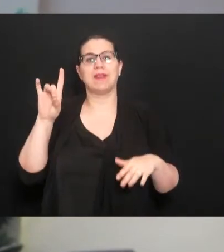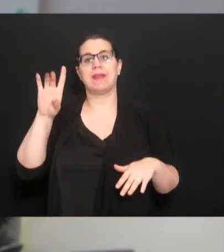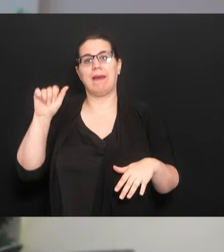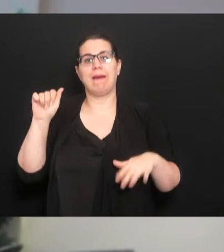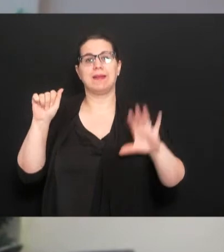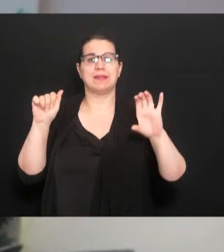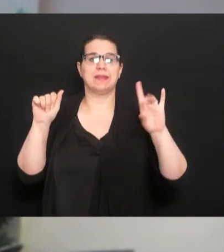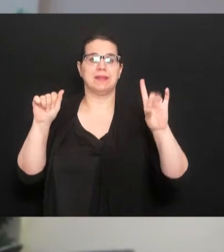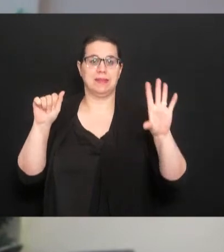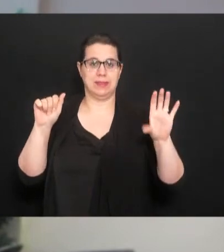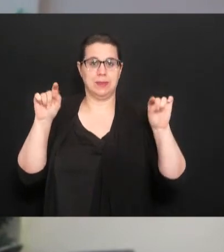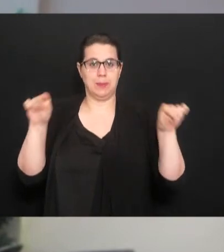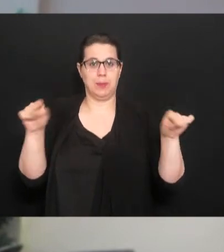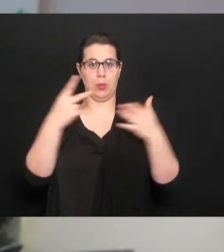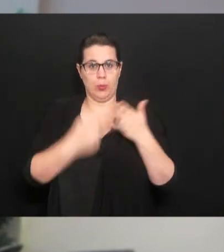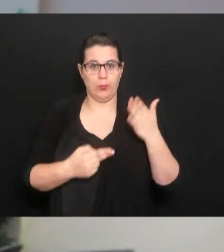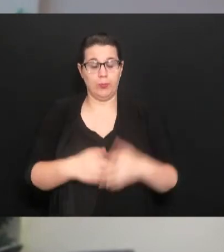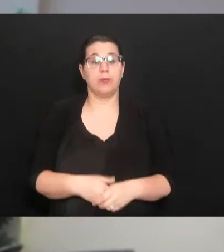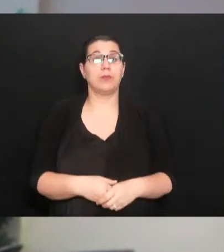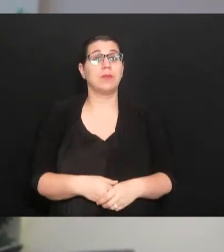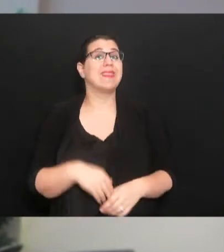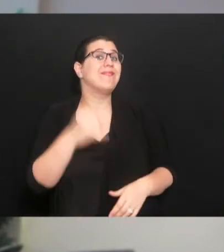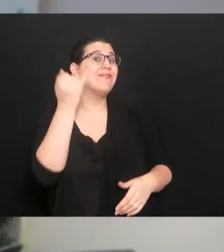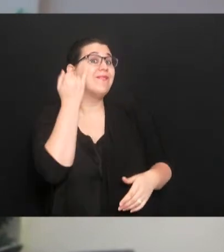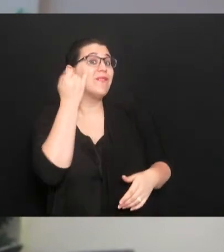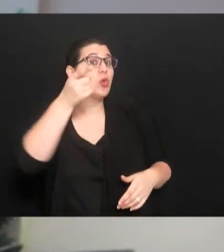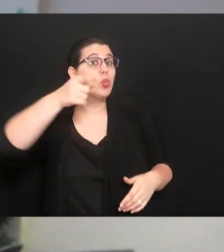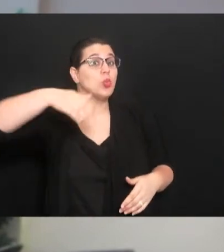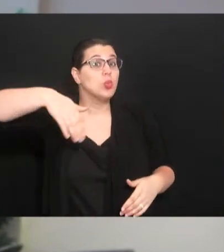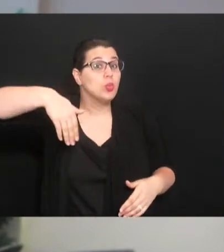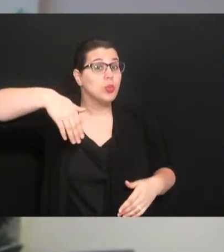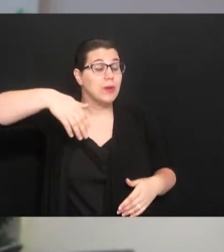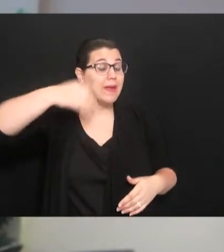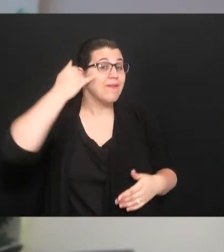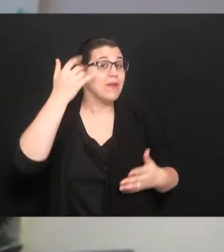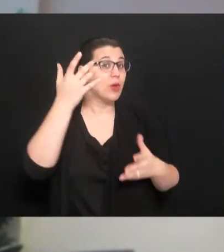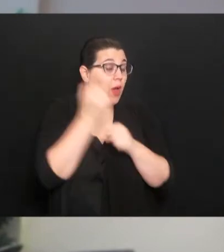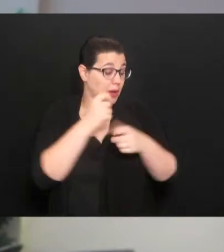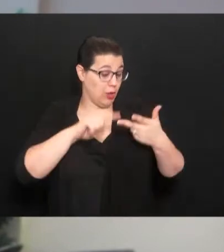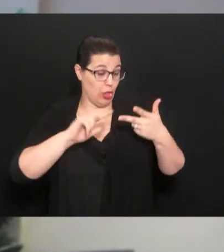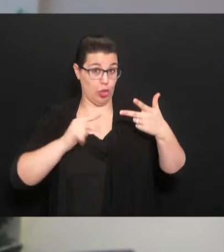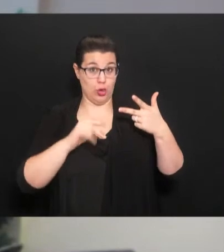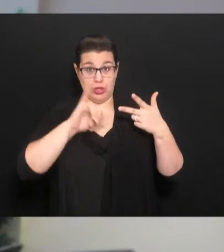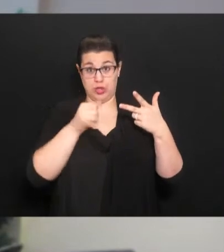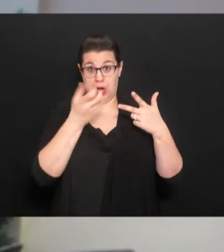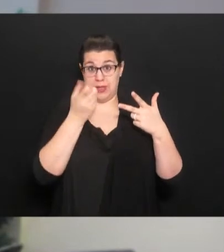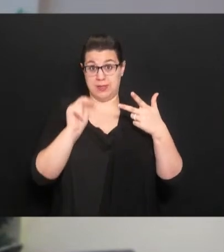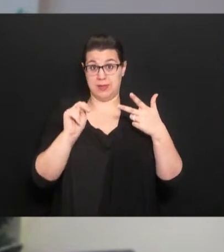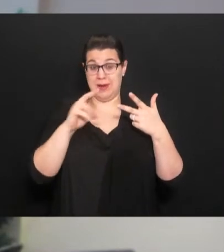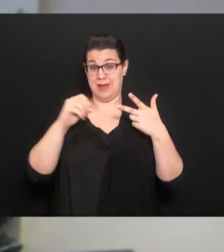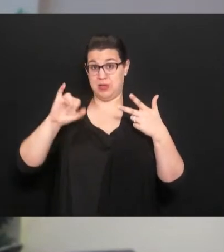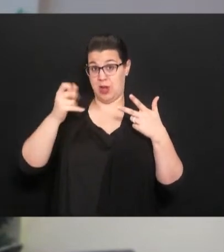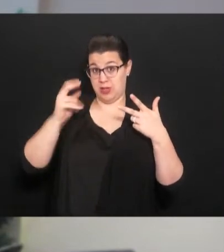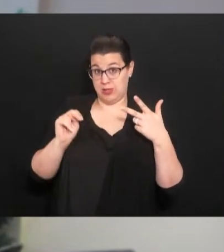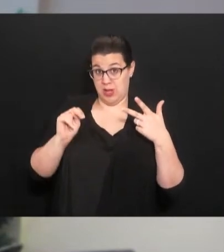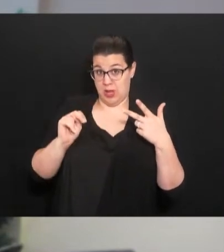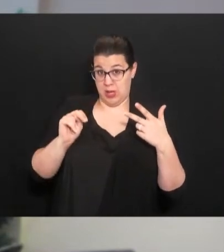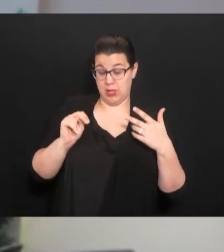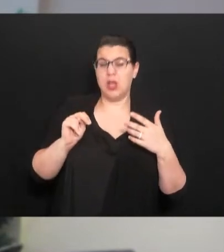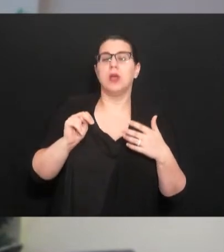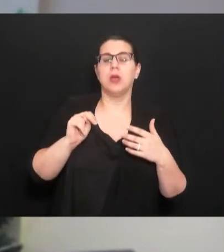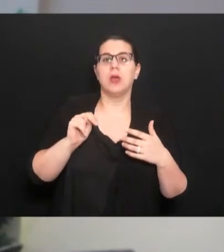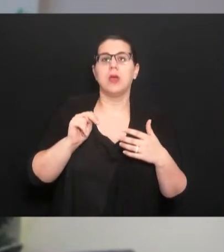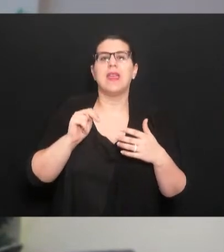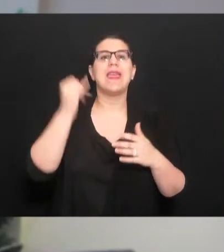that got the Johnson & Johnson vaccine, that's 2 months after the dose of Johnson & Johnson that people should